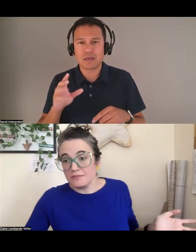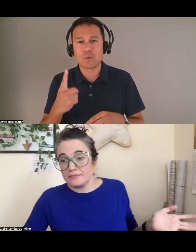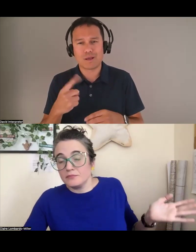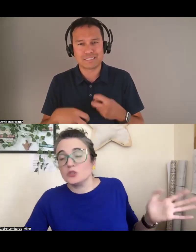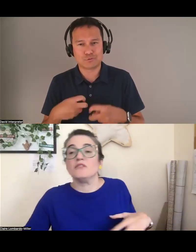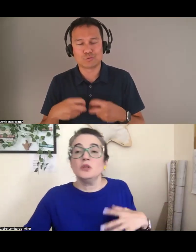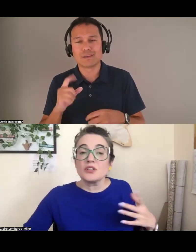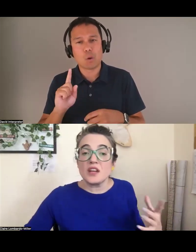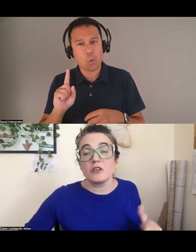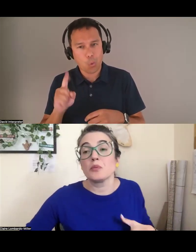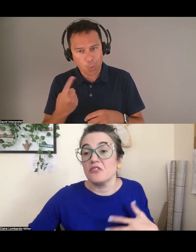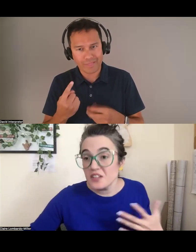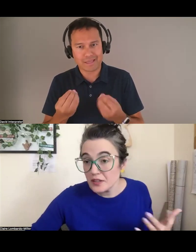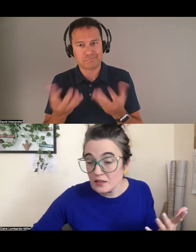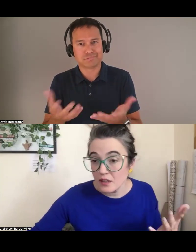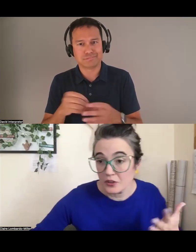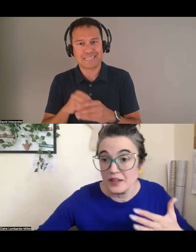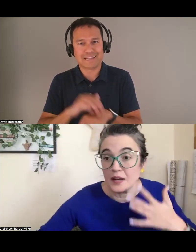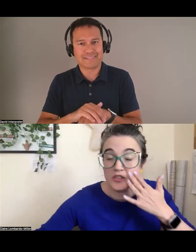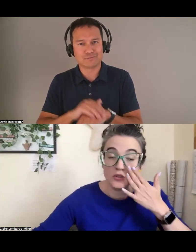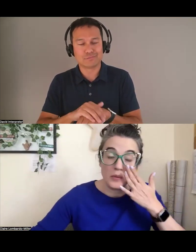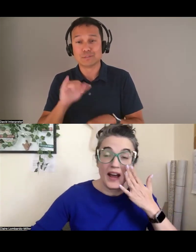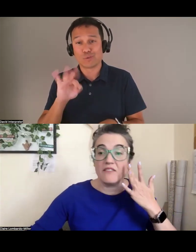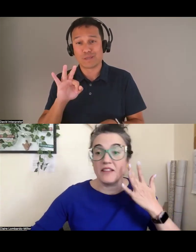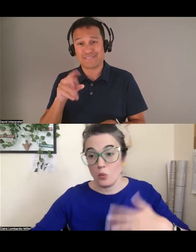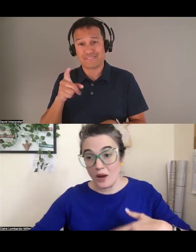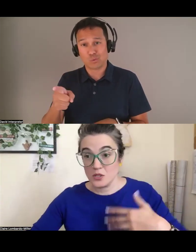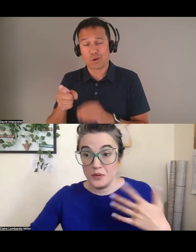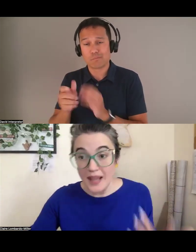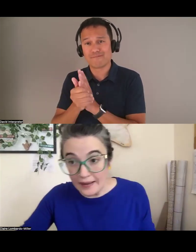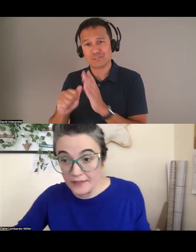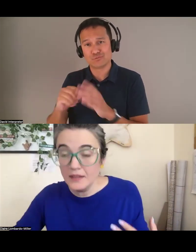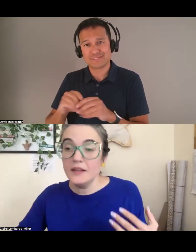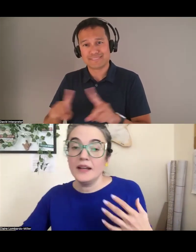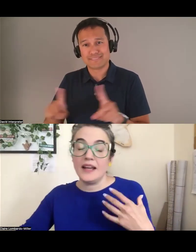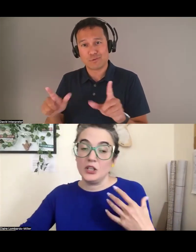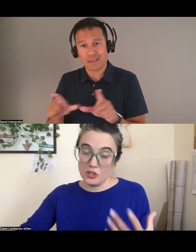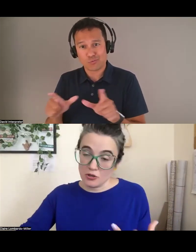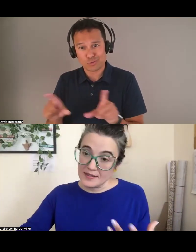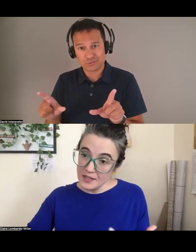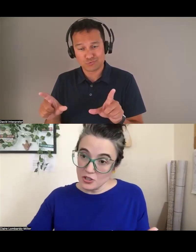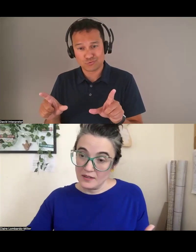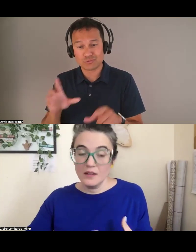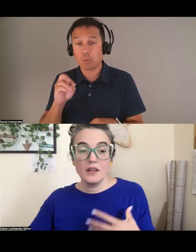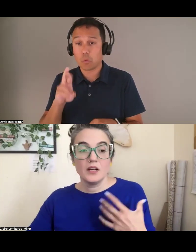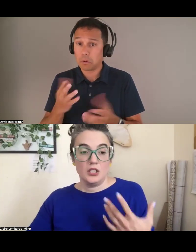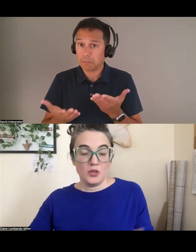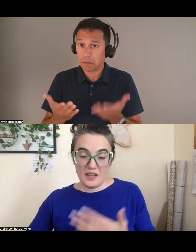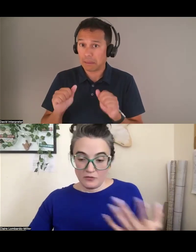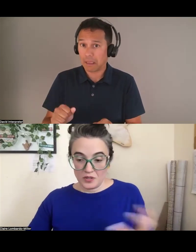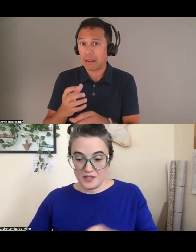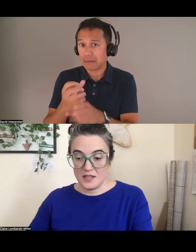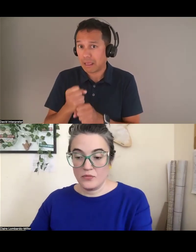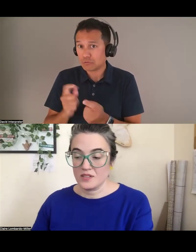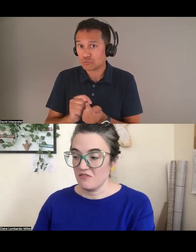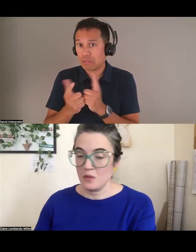English. So if you yourself are proficient in another language or you have a way to get a good translation, you could then,